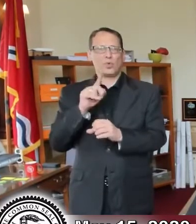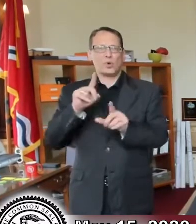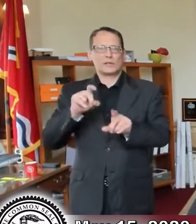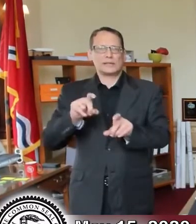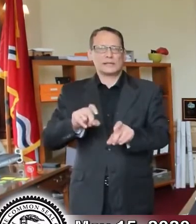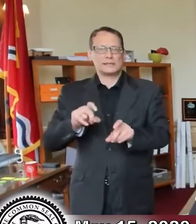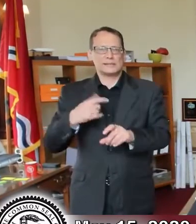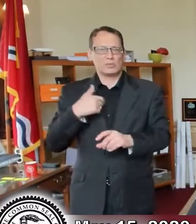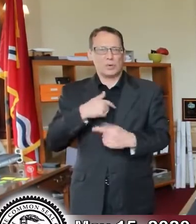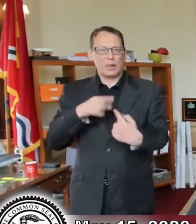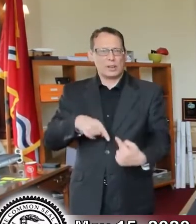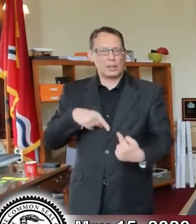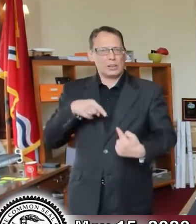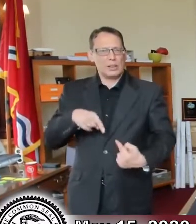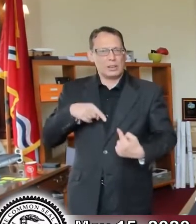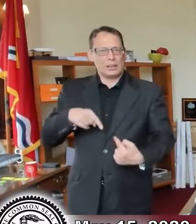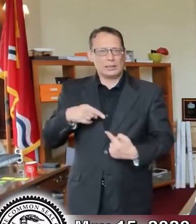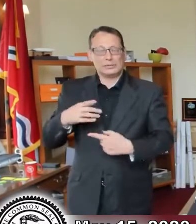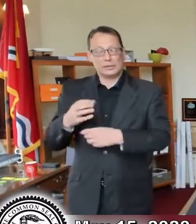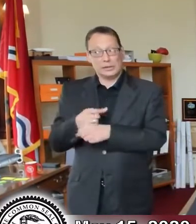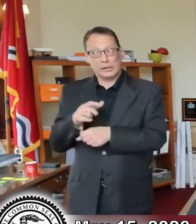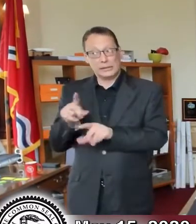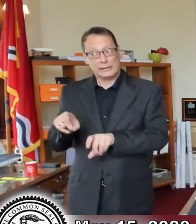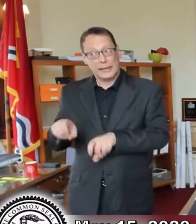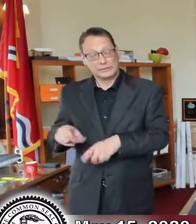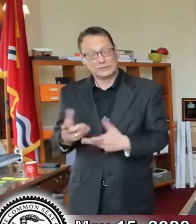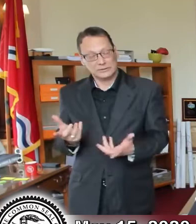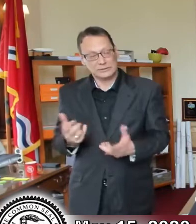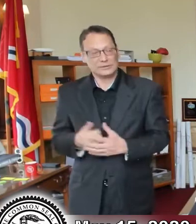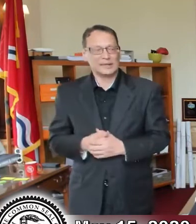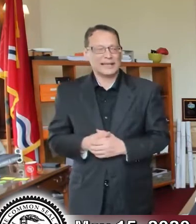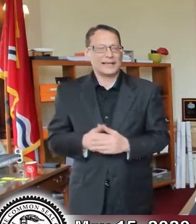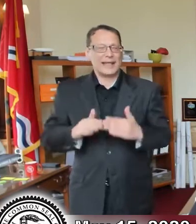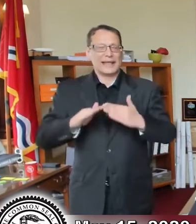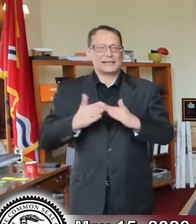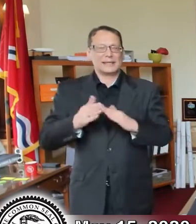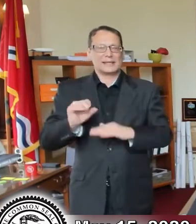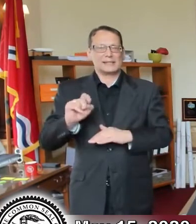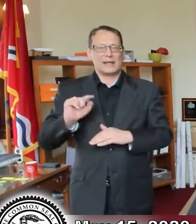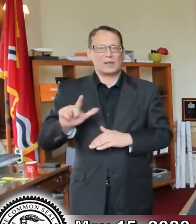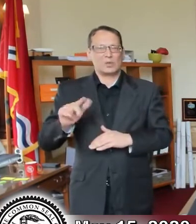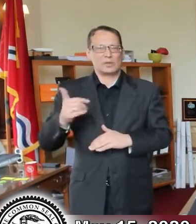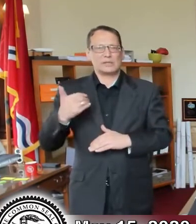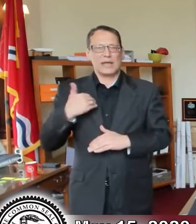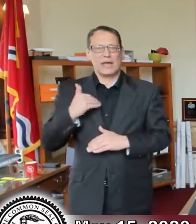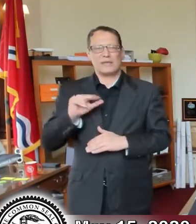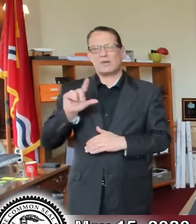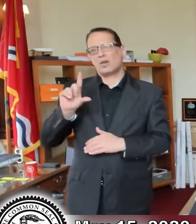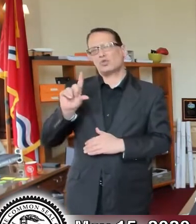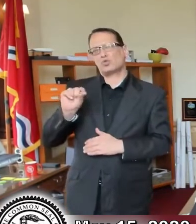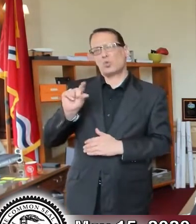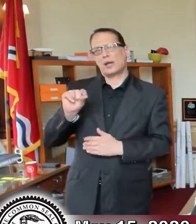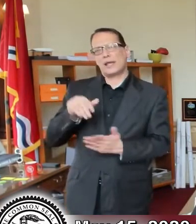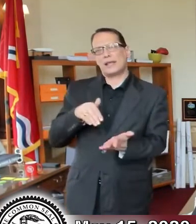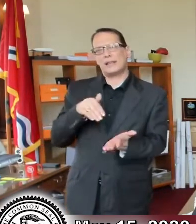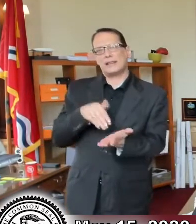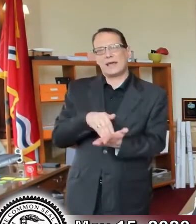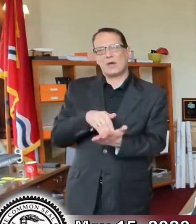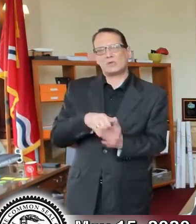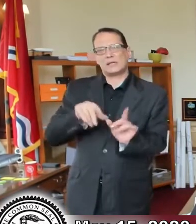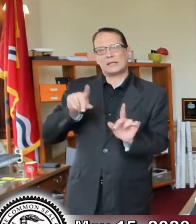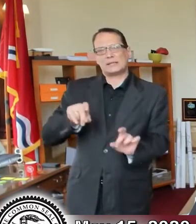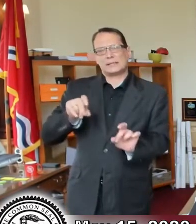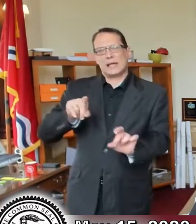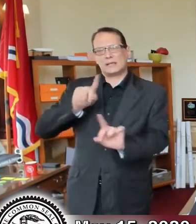You know, we've been struggling to get enough tests, and the city of St. Louis has now gotten about 20,000 tests that we ordered